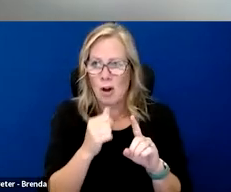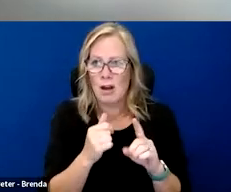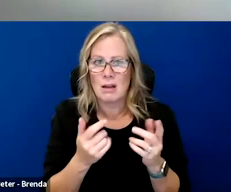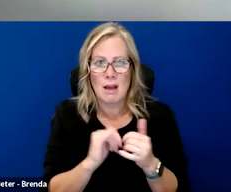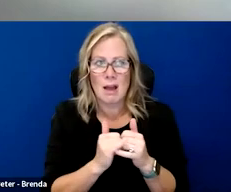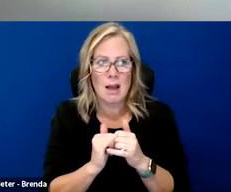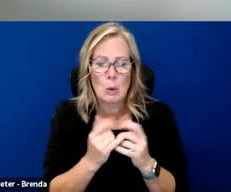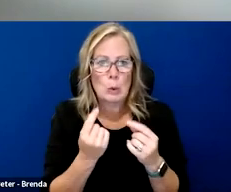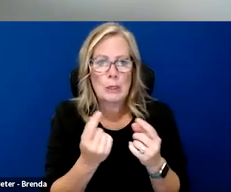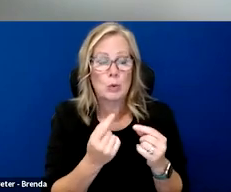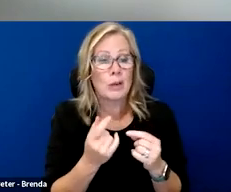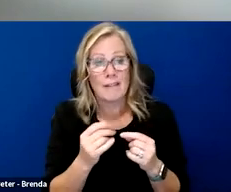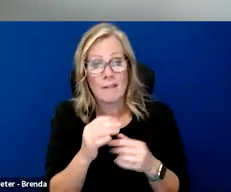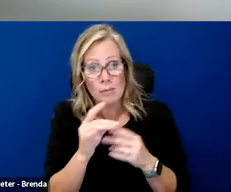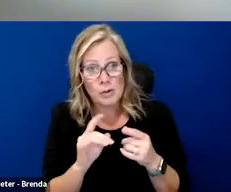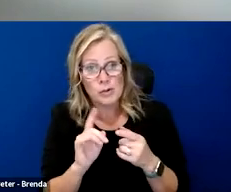those options aren't available, though,